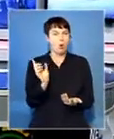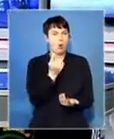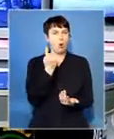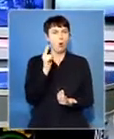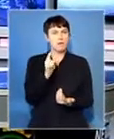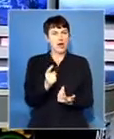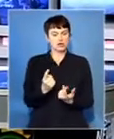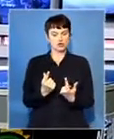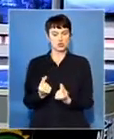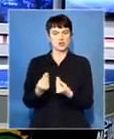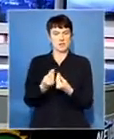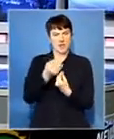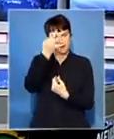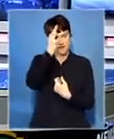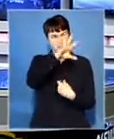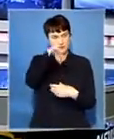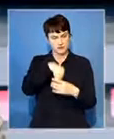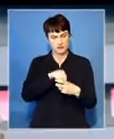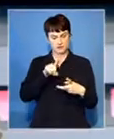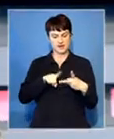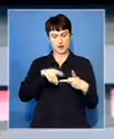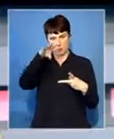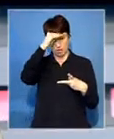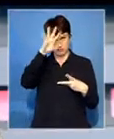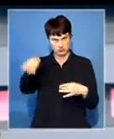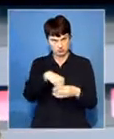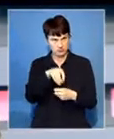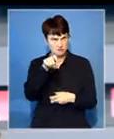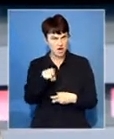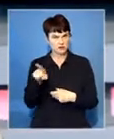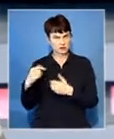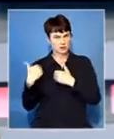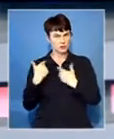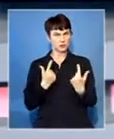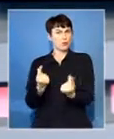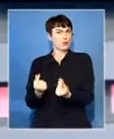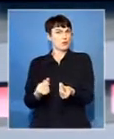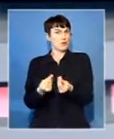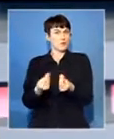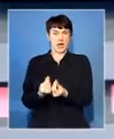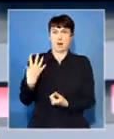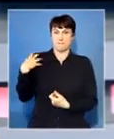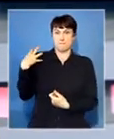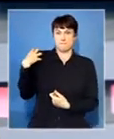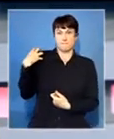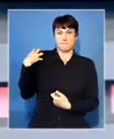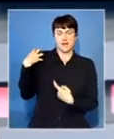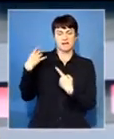does their bit. Government plays its part, law enforcement agencies do what they are supposed to do, the Minister